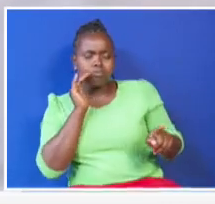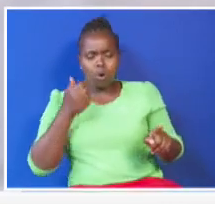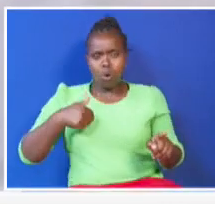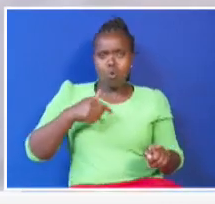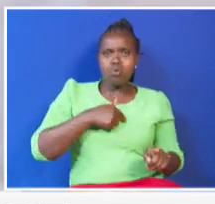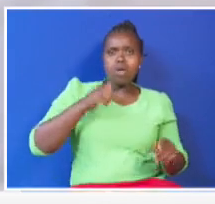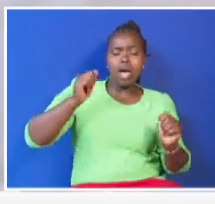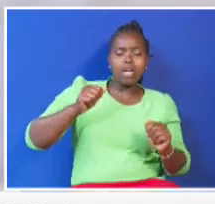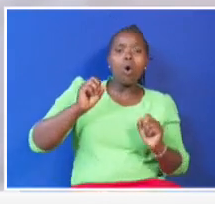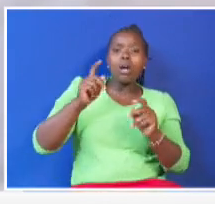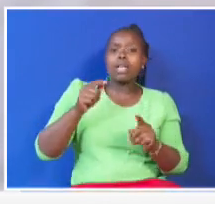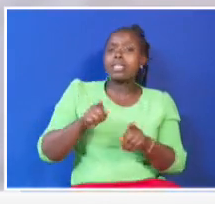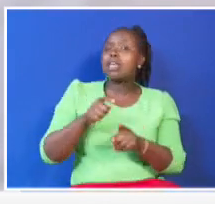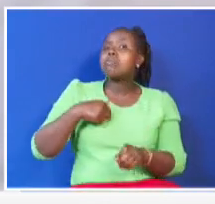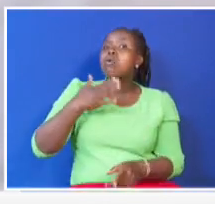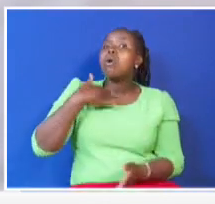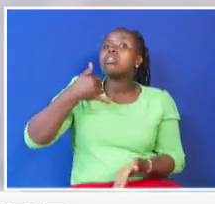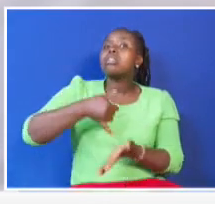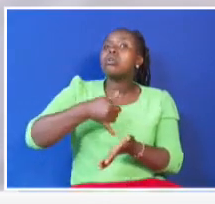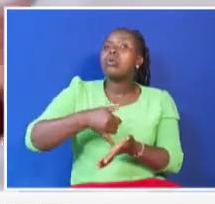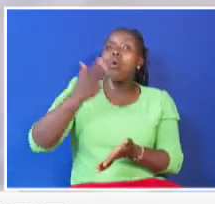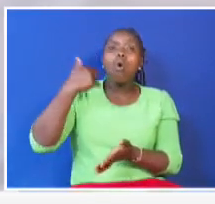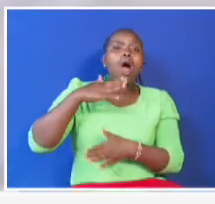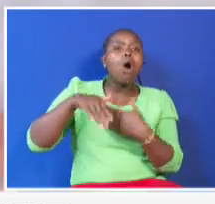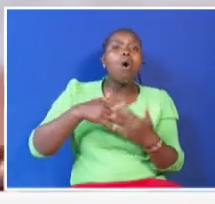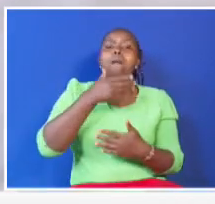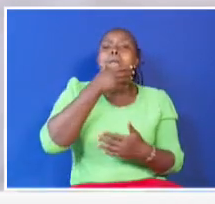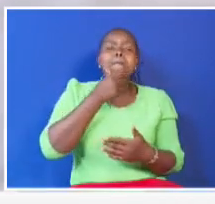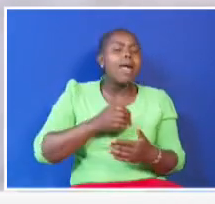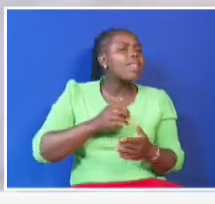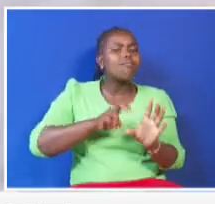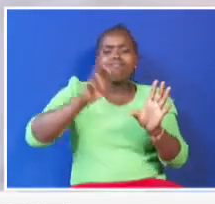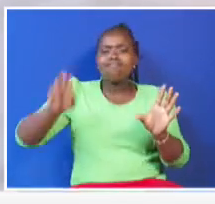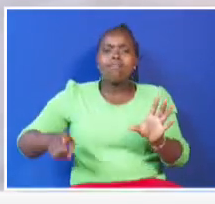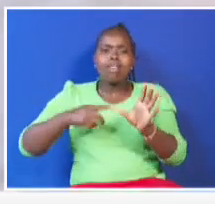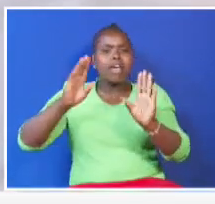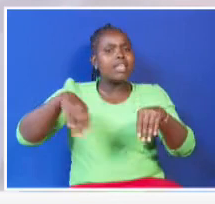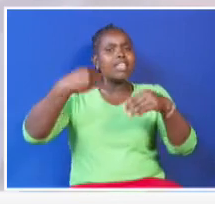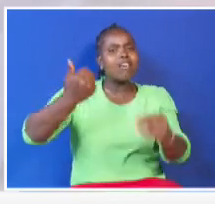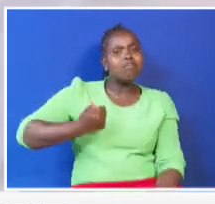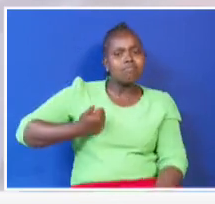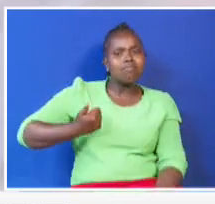agree. By the way, I also want to be part of it. Why don't you all men get out of it and give it to me?